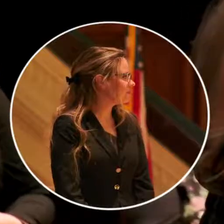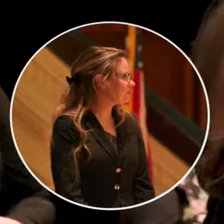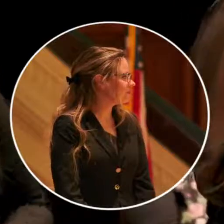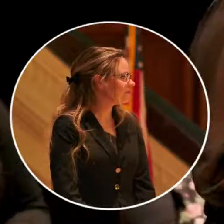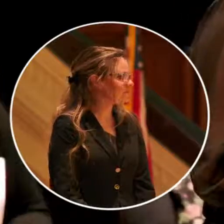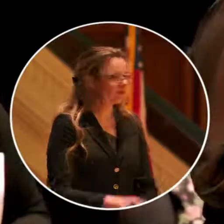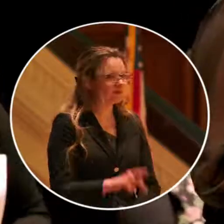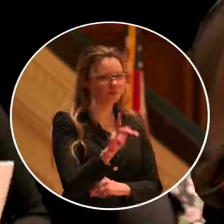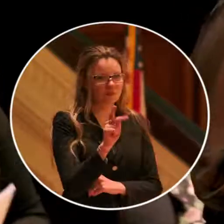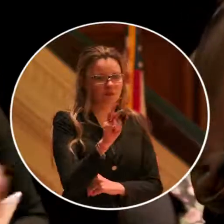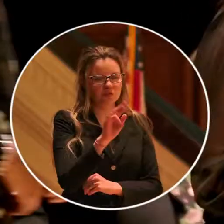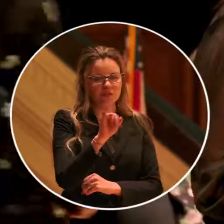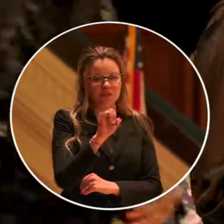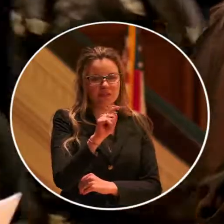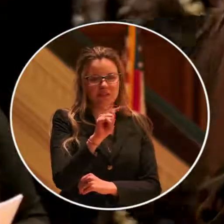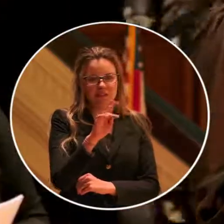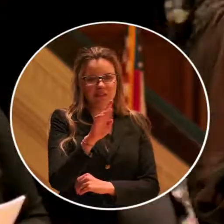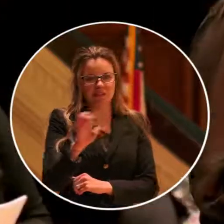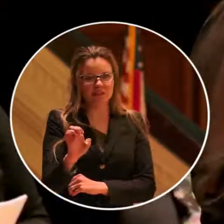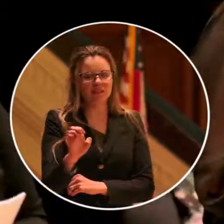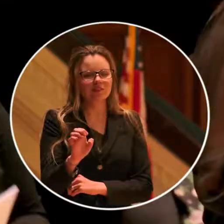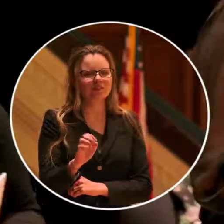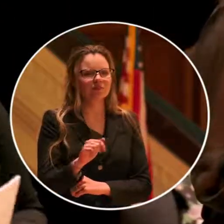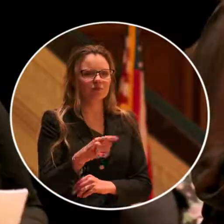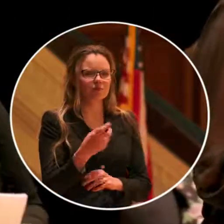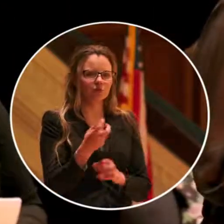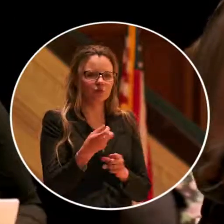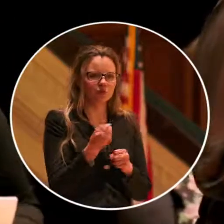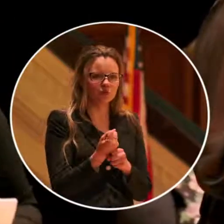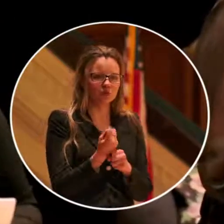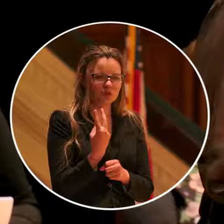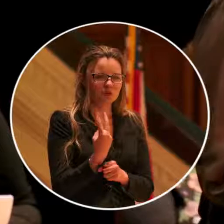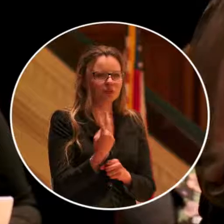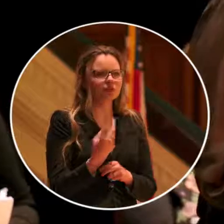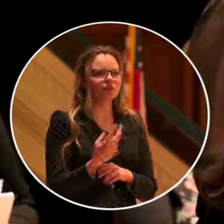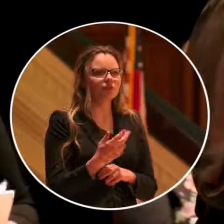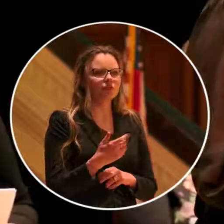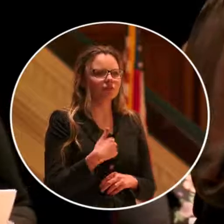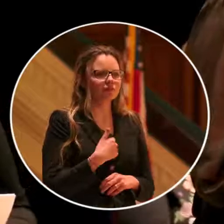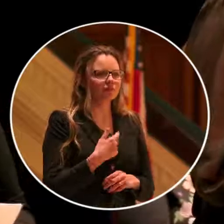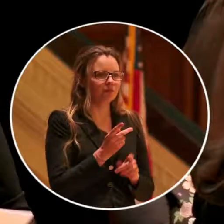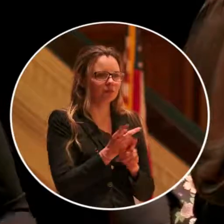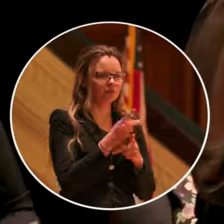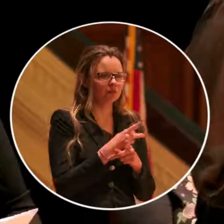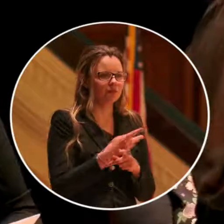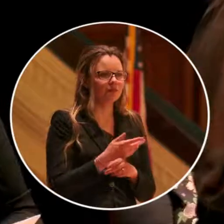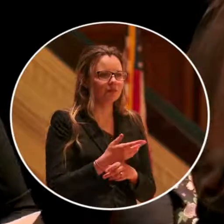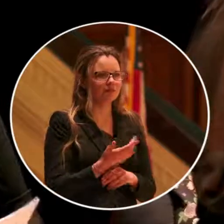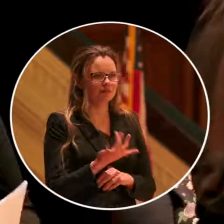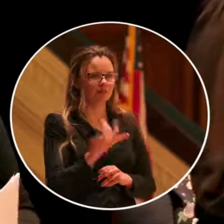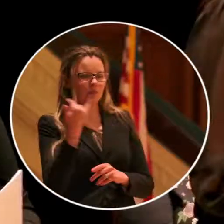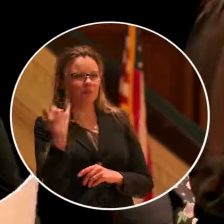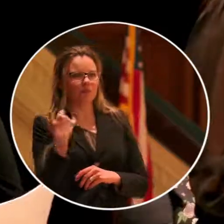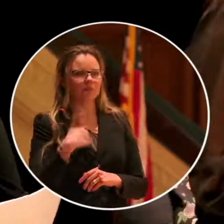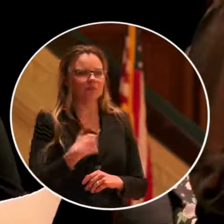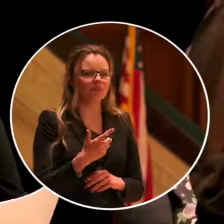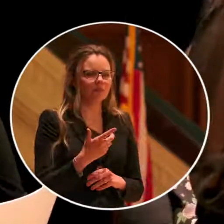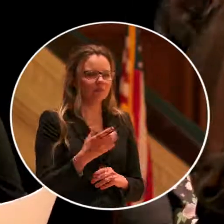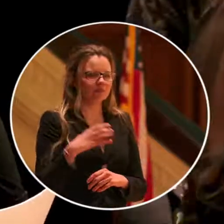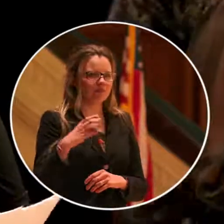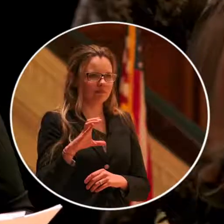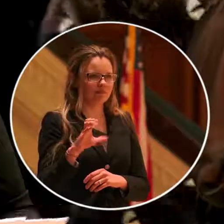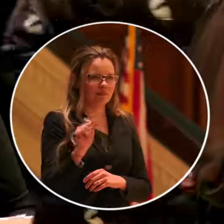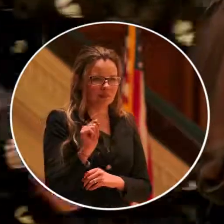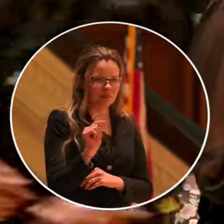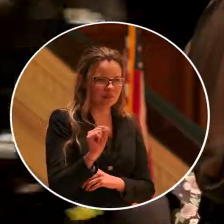I'm Christine Green, a producer for the last 2 years, and I was in the 2017 cast. We want to thank you,